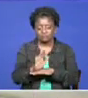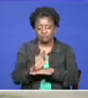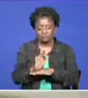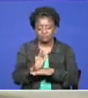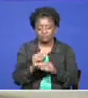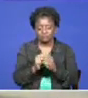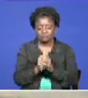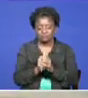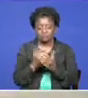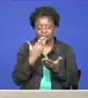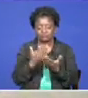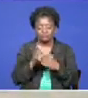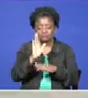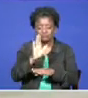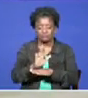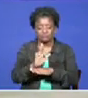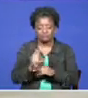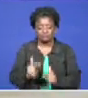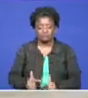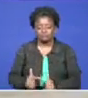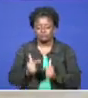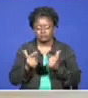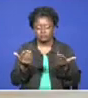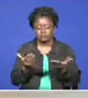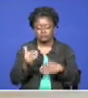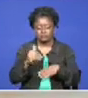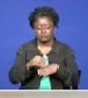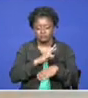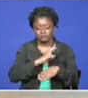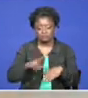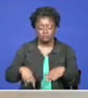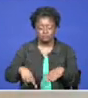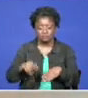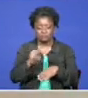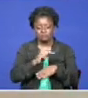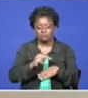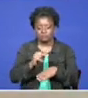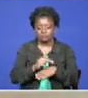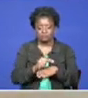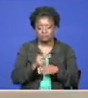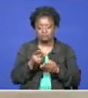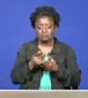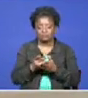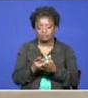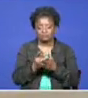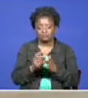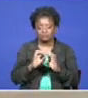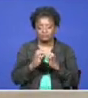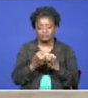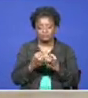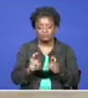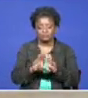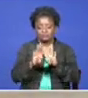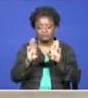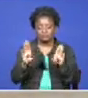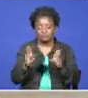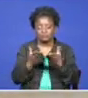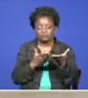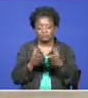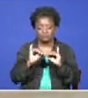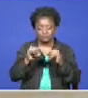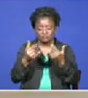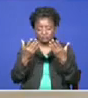Good evening, Johnny, and good evening, Bahamas. We are live here at the Royal Nassau Sailing Club, where moments ago, the official opening ceremony just wrapped up for